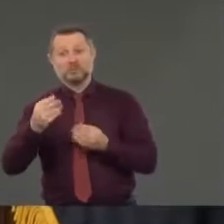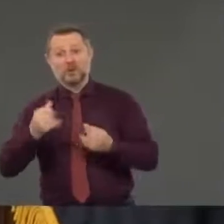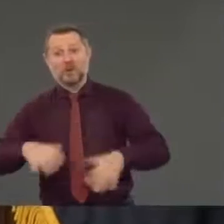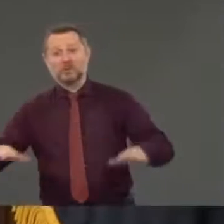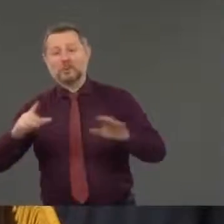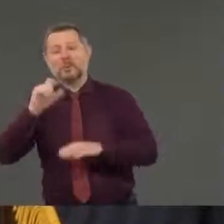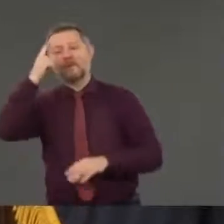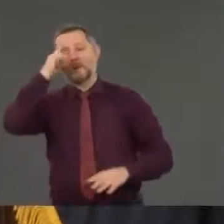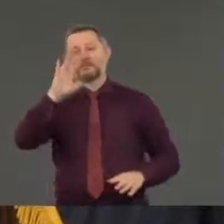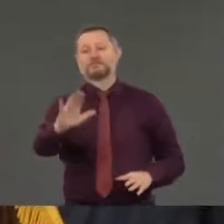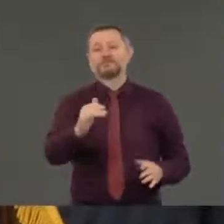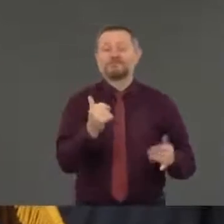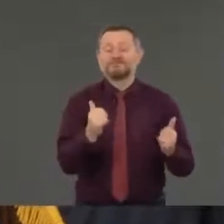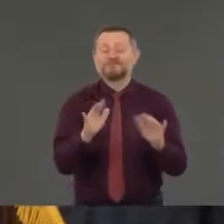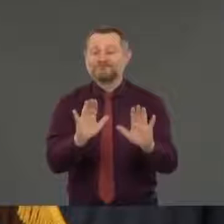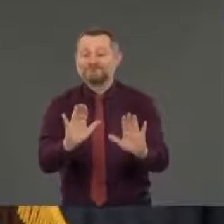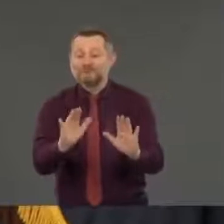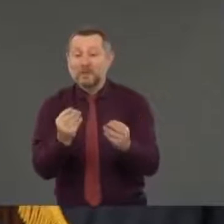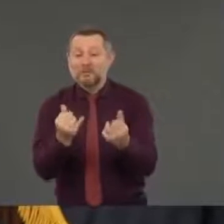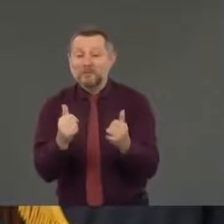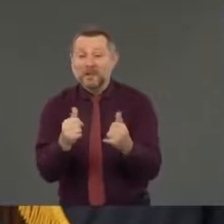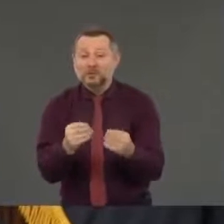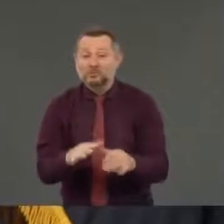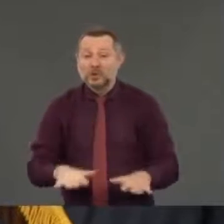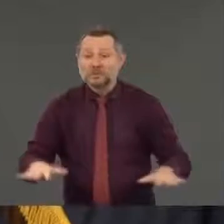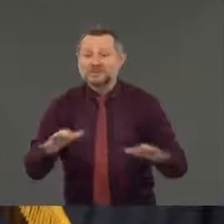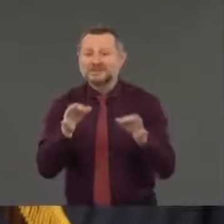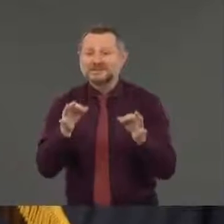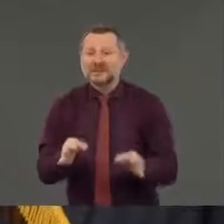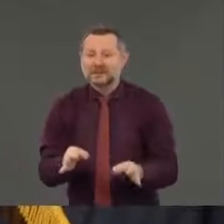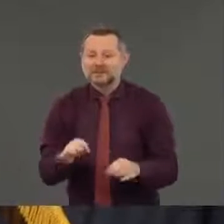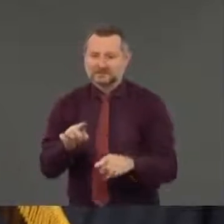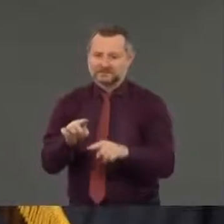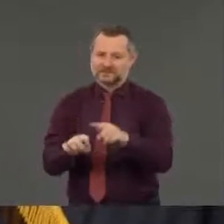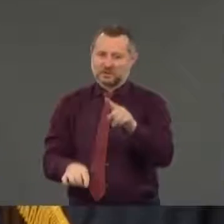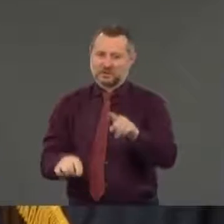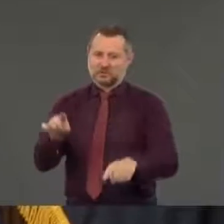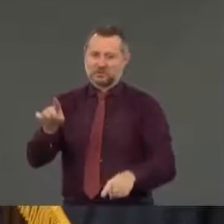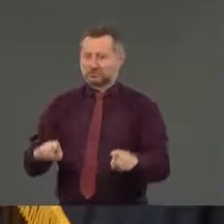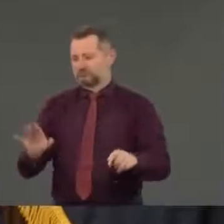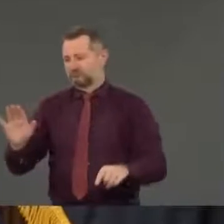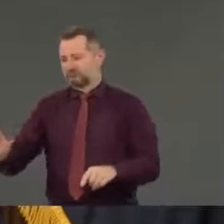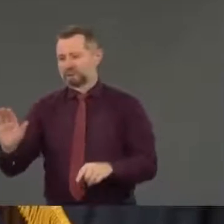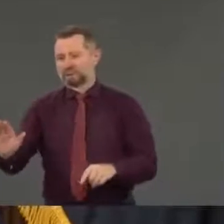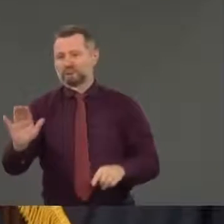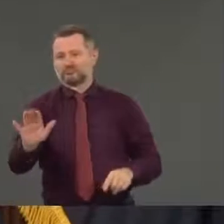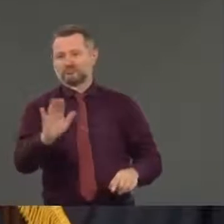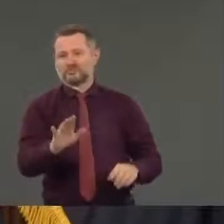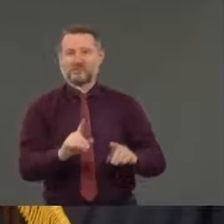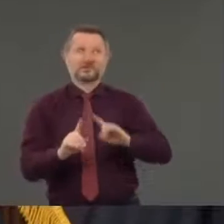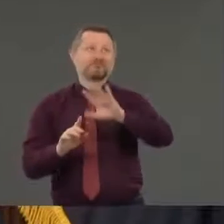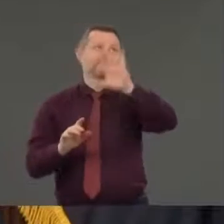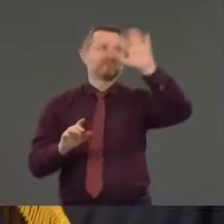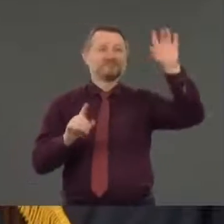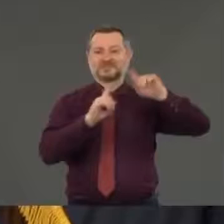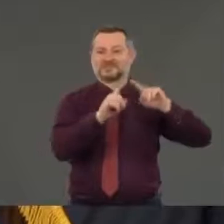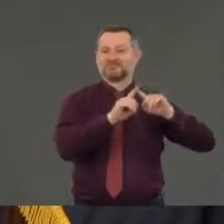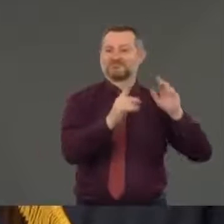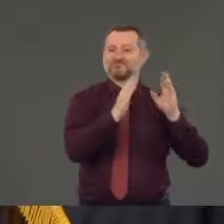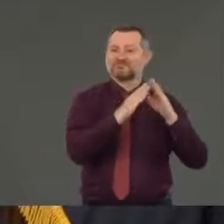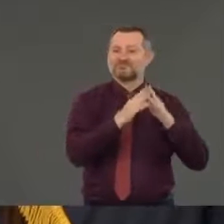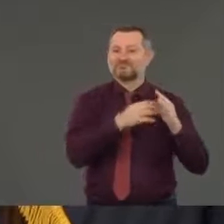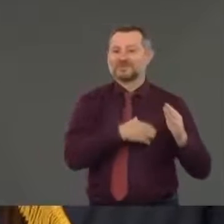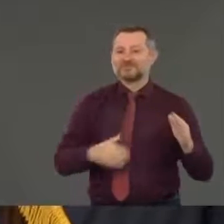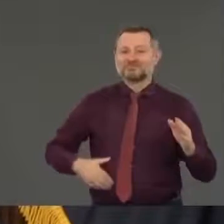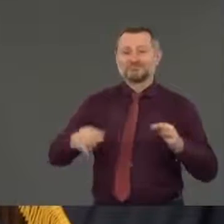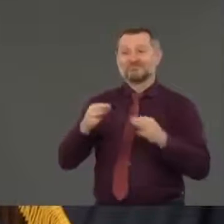are a decision that would vary across the state. Different regions are in different situations. What works in Albany,